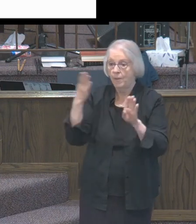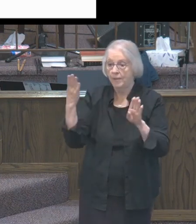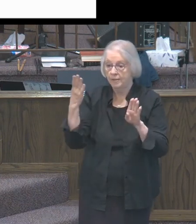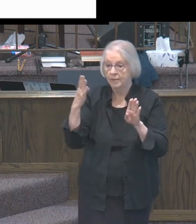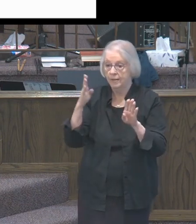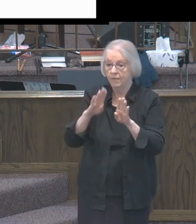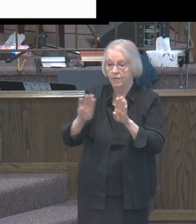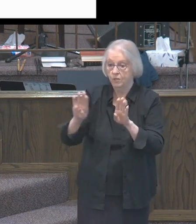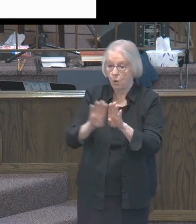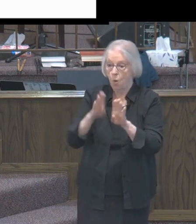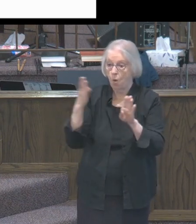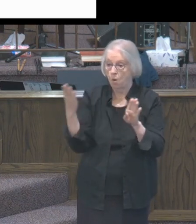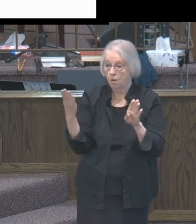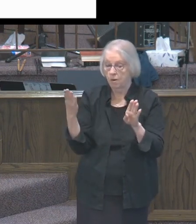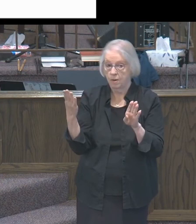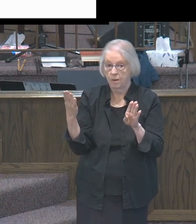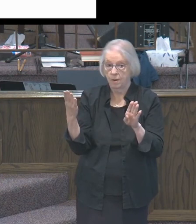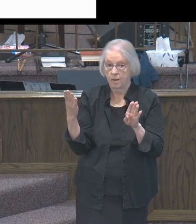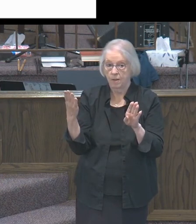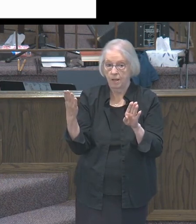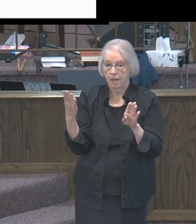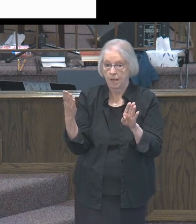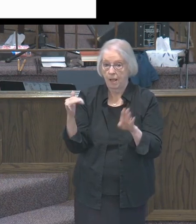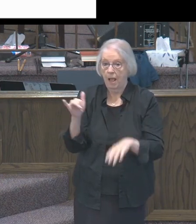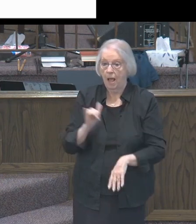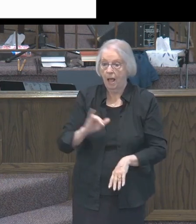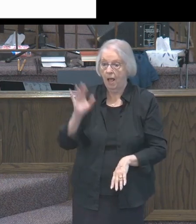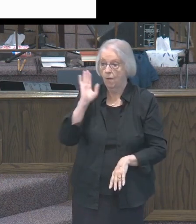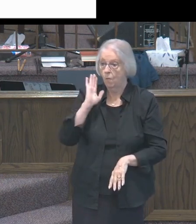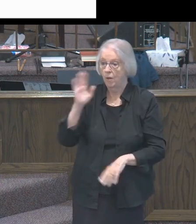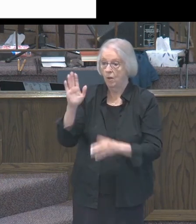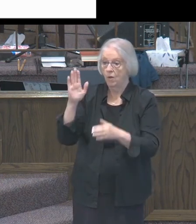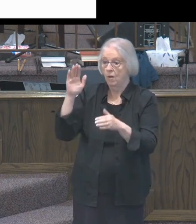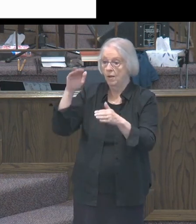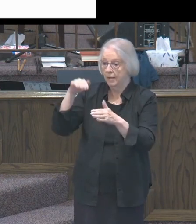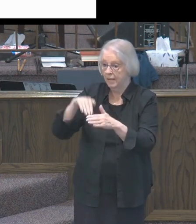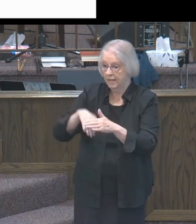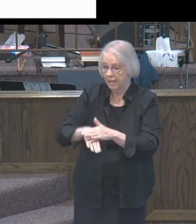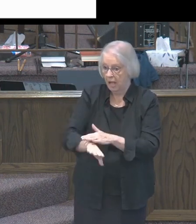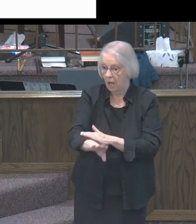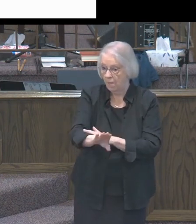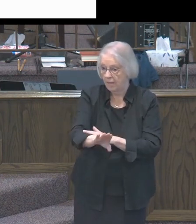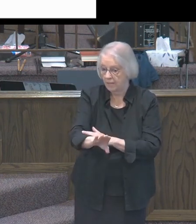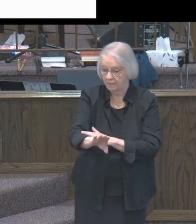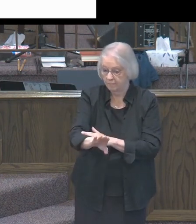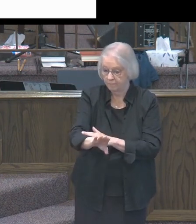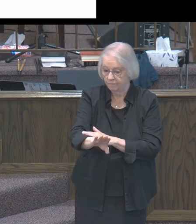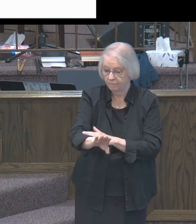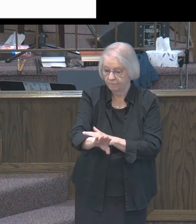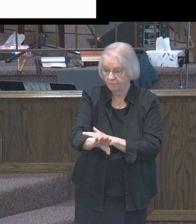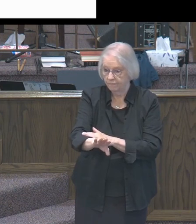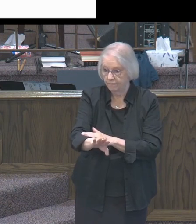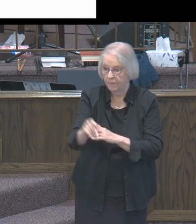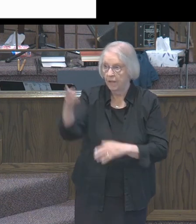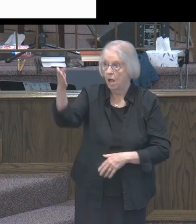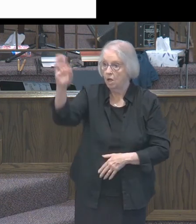open the door, you see, just as sin is not beating down your door. God